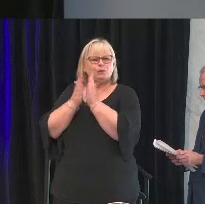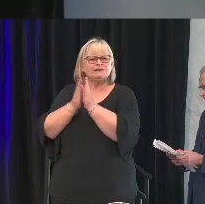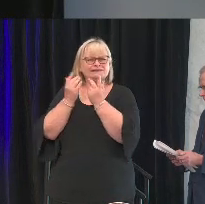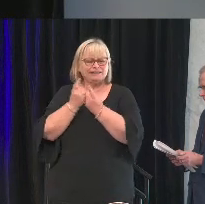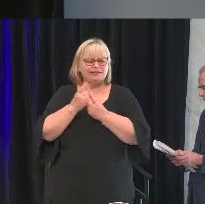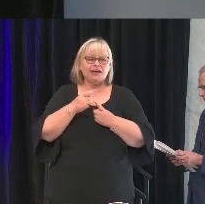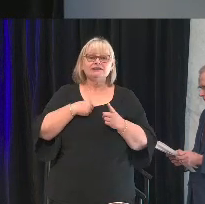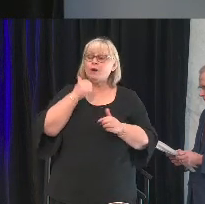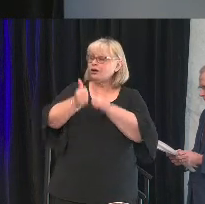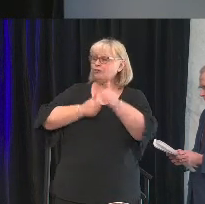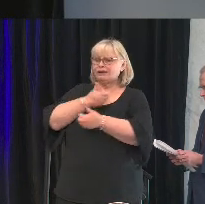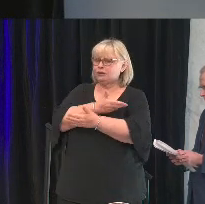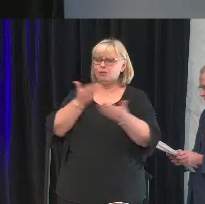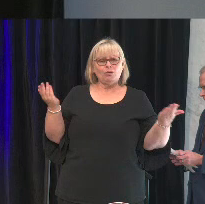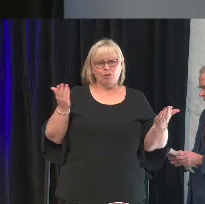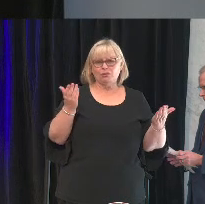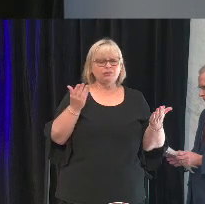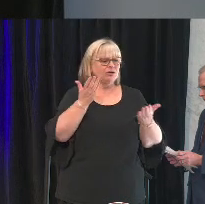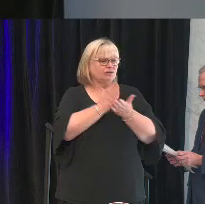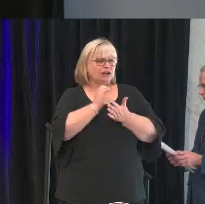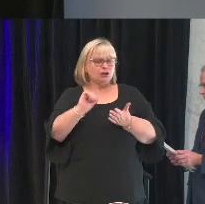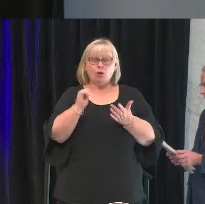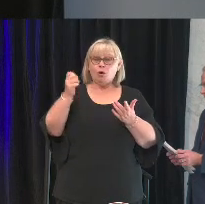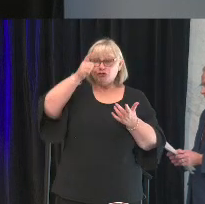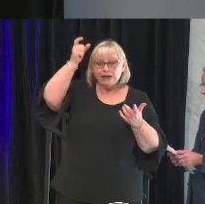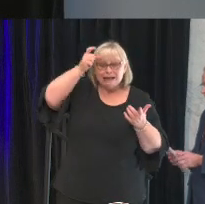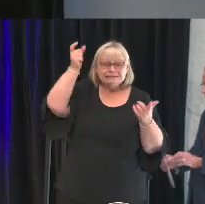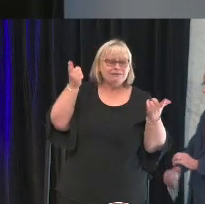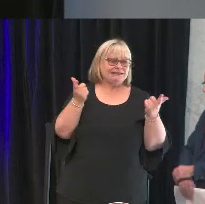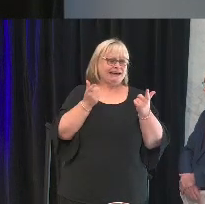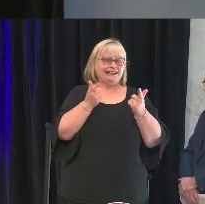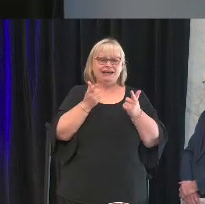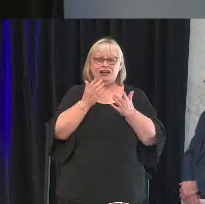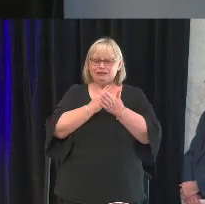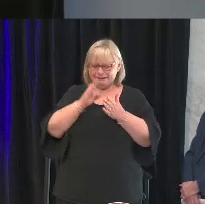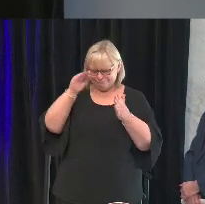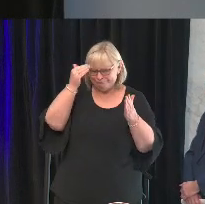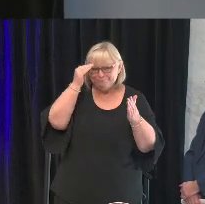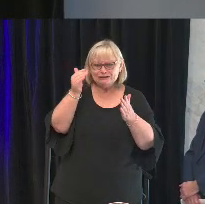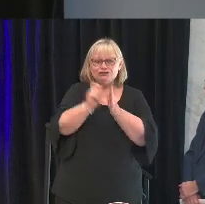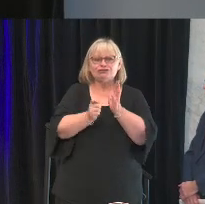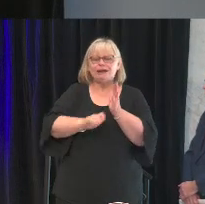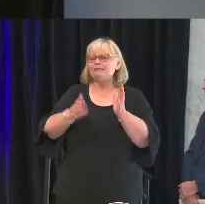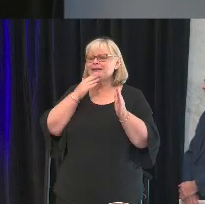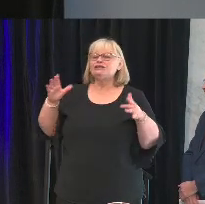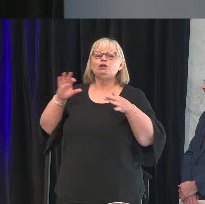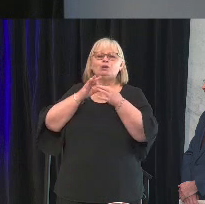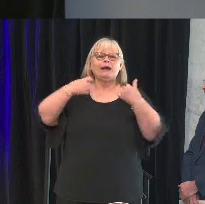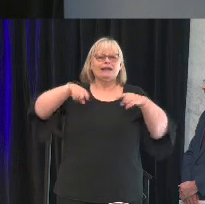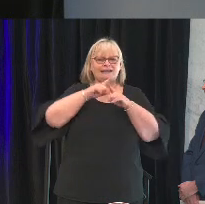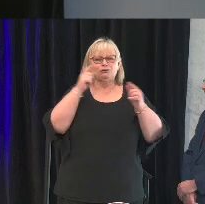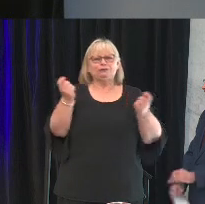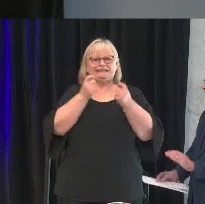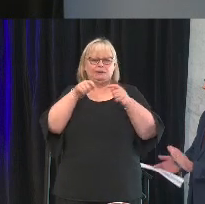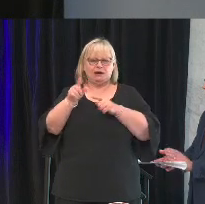those shortlisted in recognition of your creativity and scholarship, and I hope you will all join me in congratulating our authors and